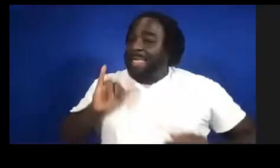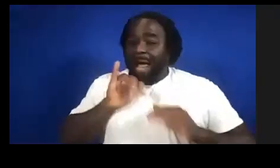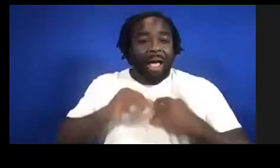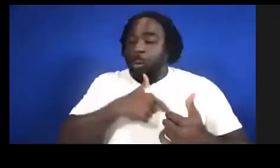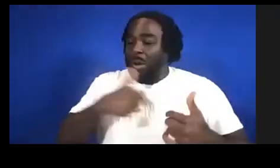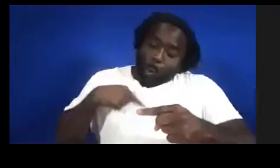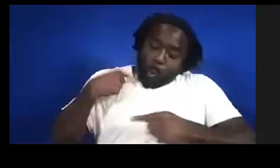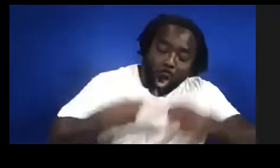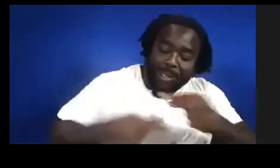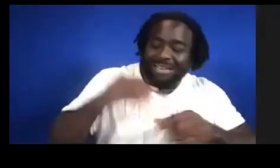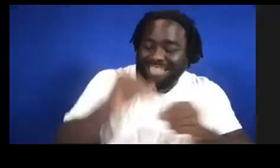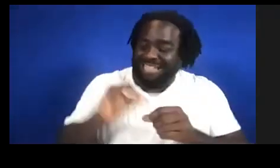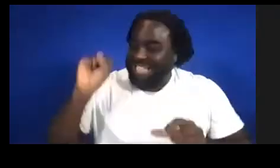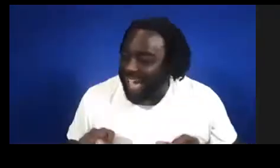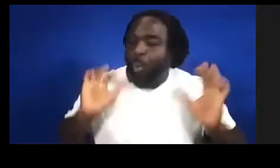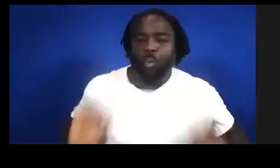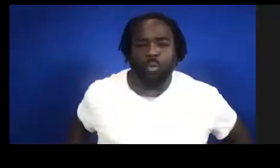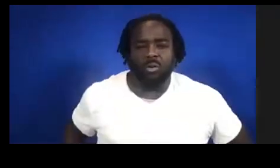is this?